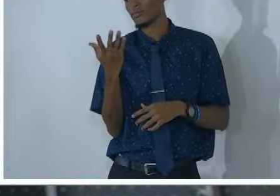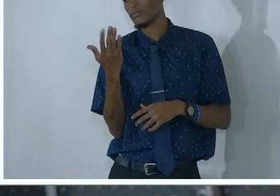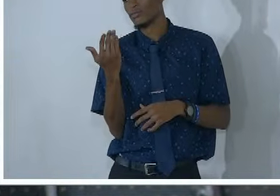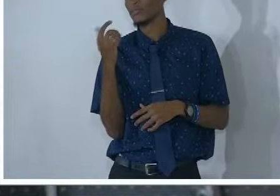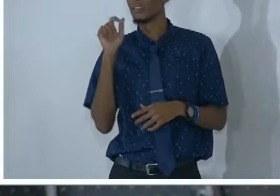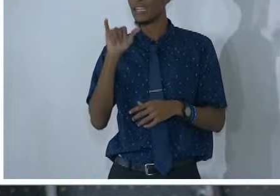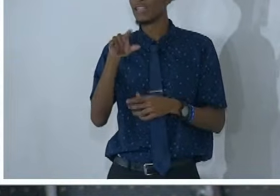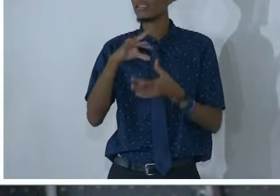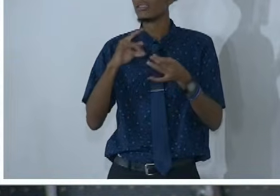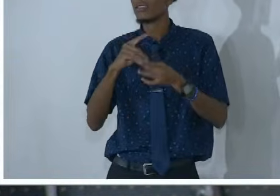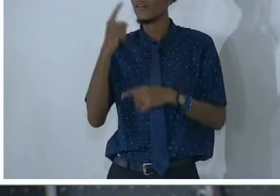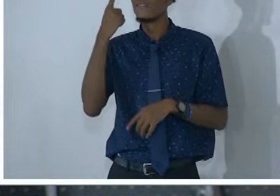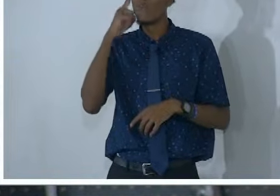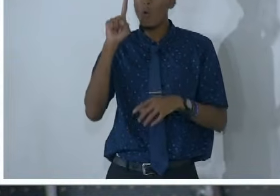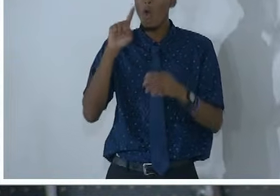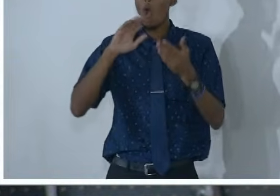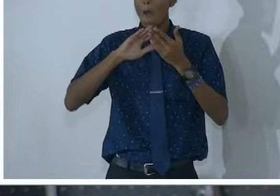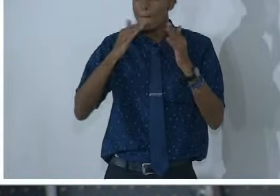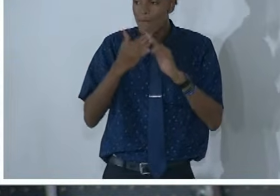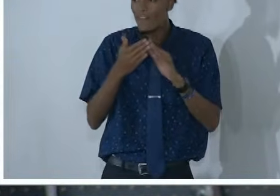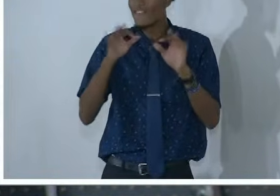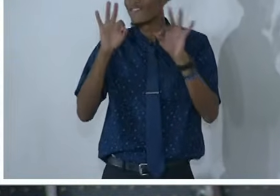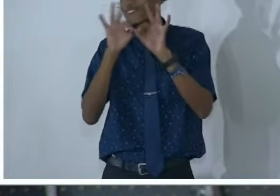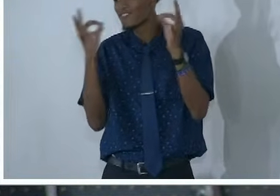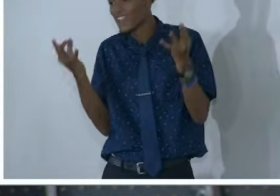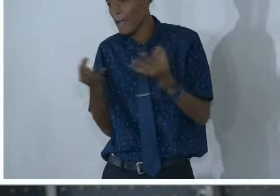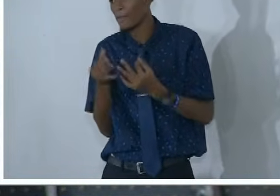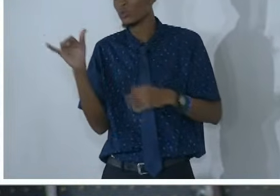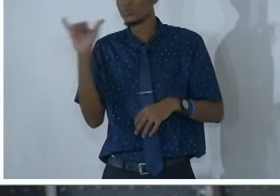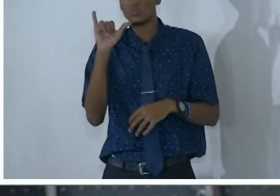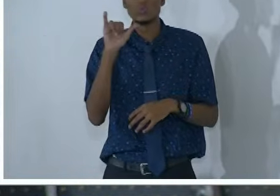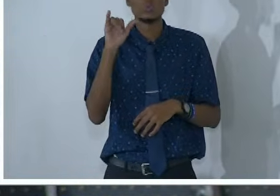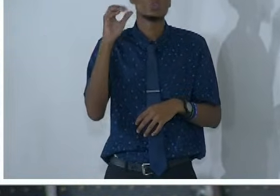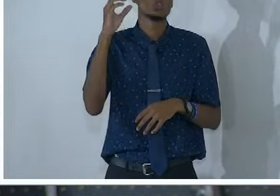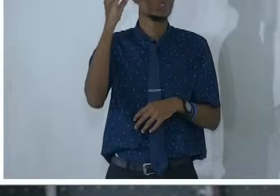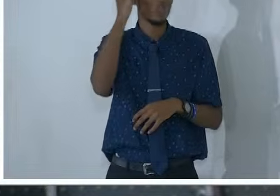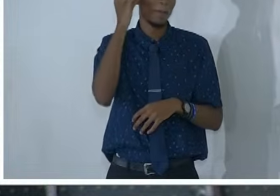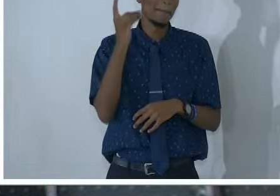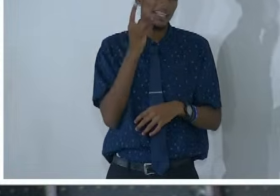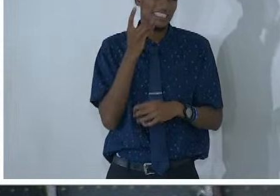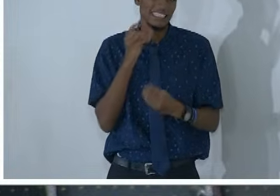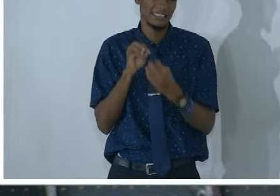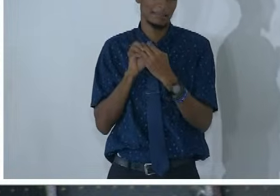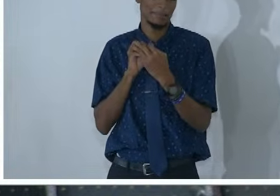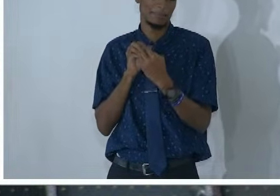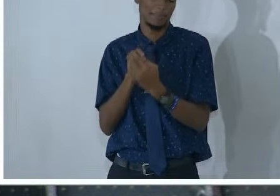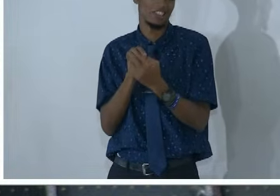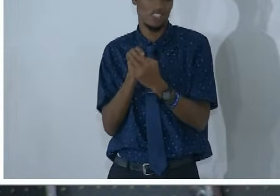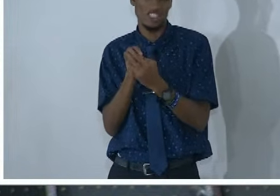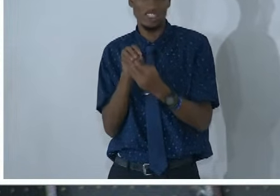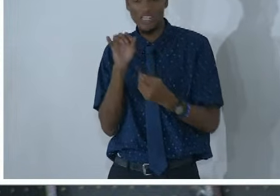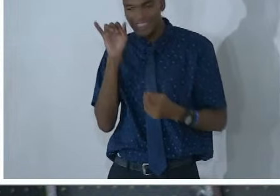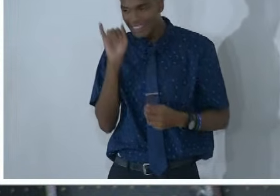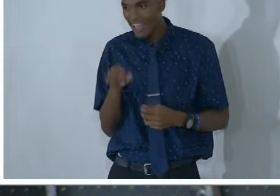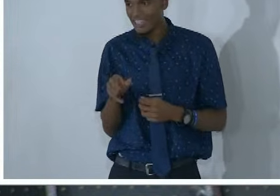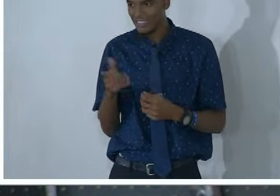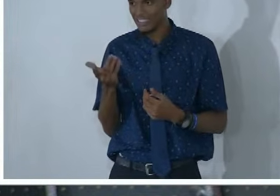community, family, and domestic mediation. And this is where my focus is, because I